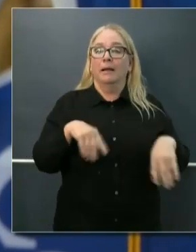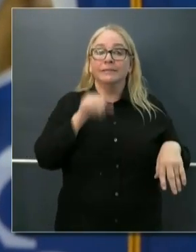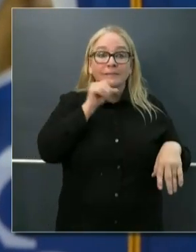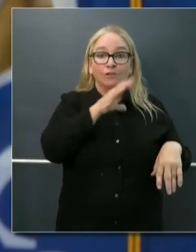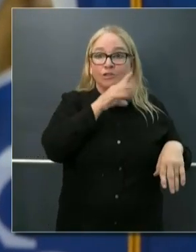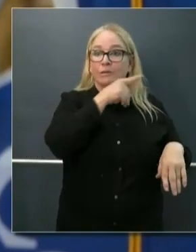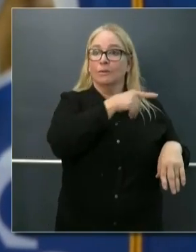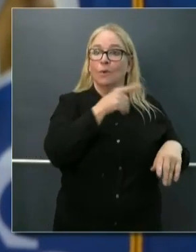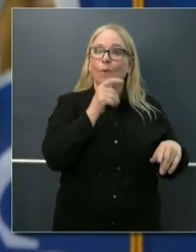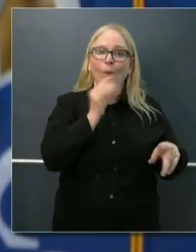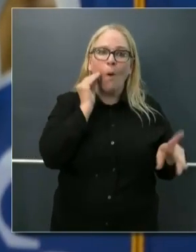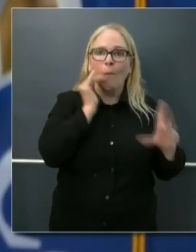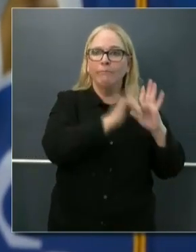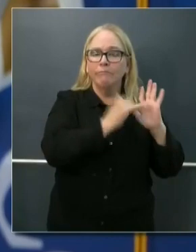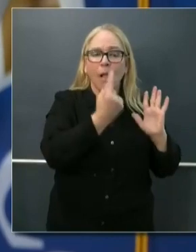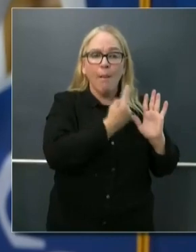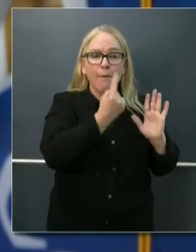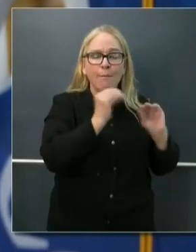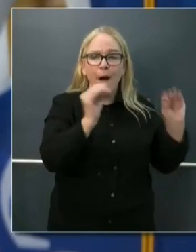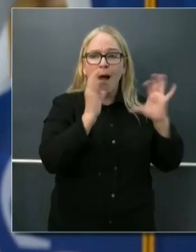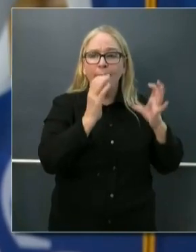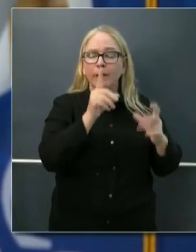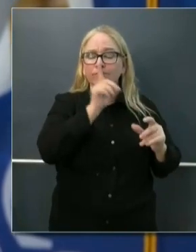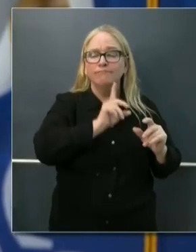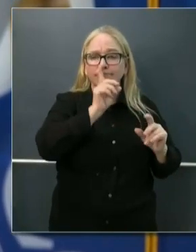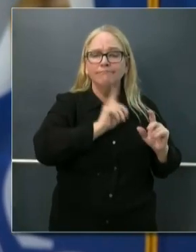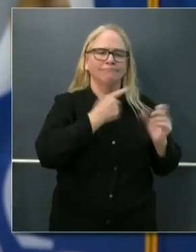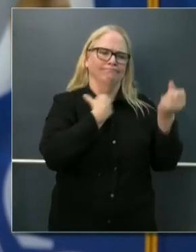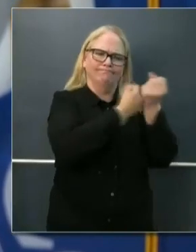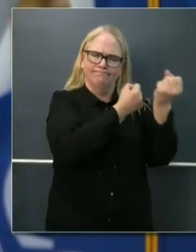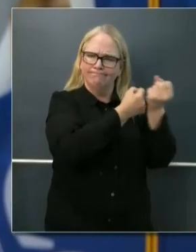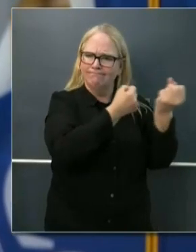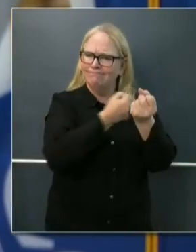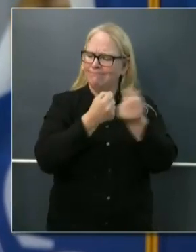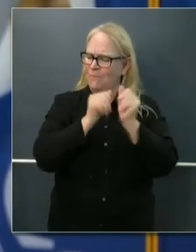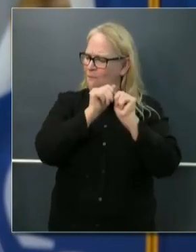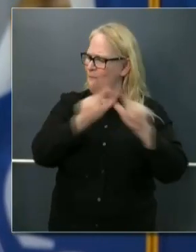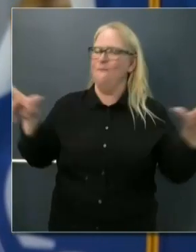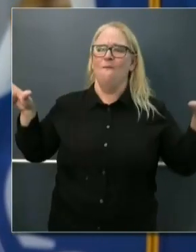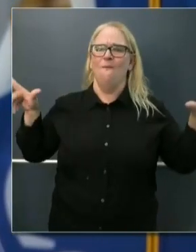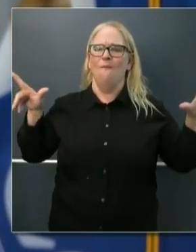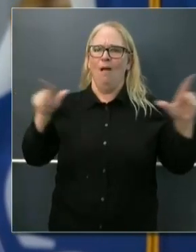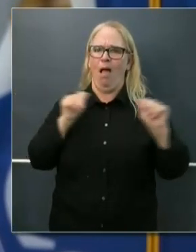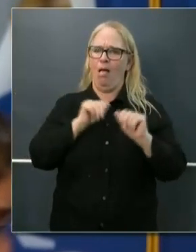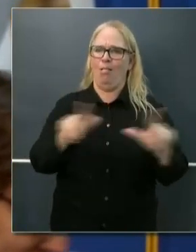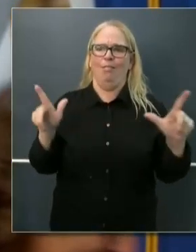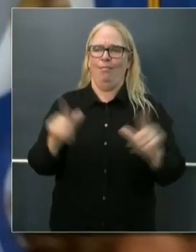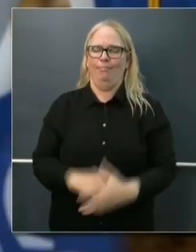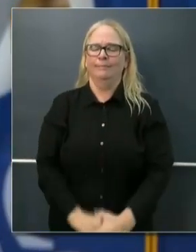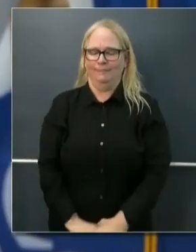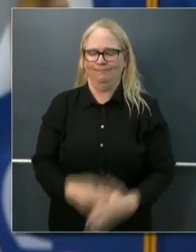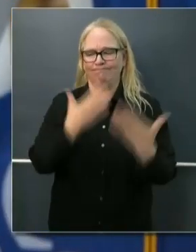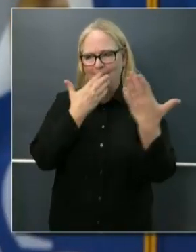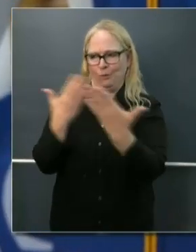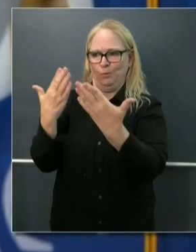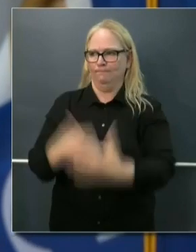here for you, and so grateful for these new investments and new partnerships to continue this journey. Thank you.